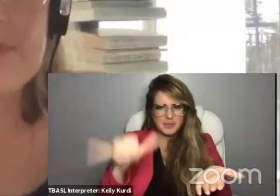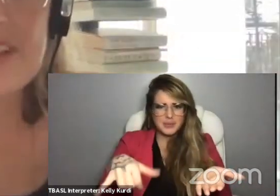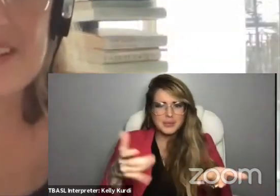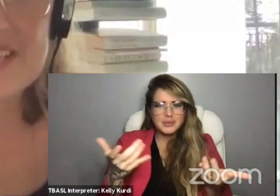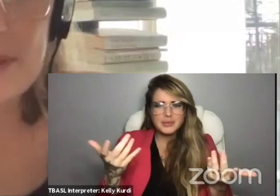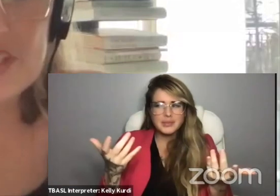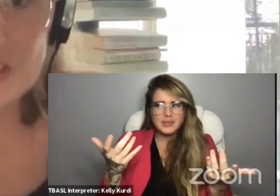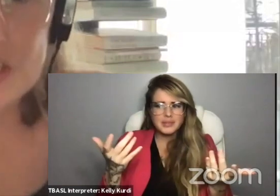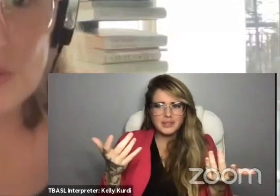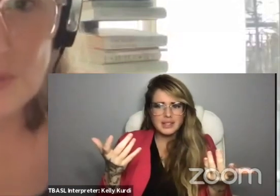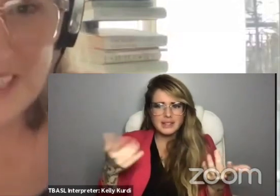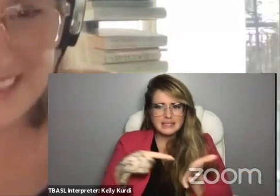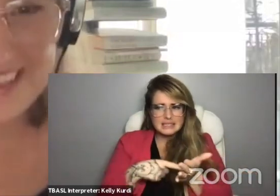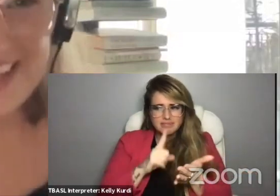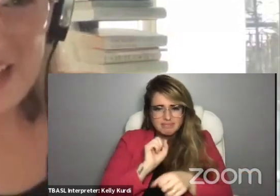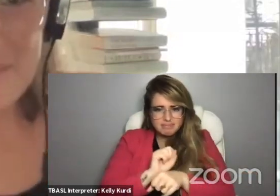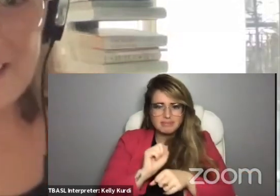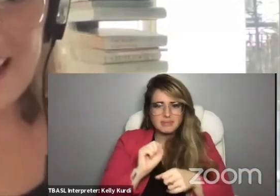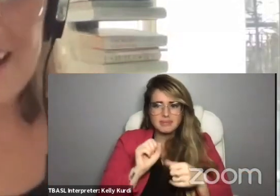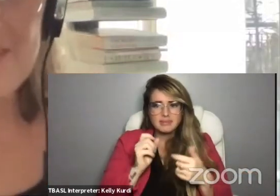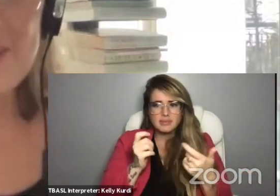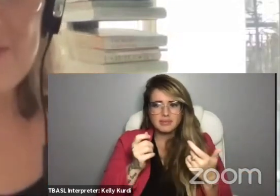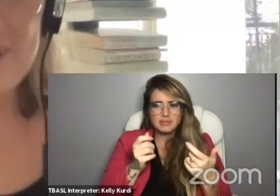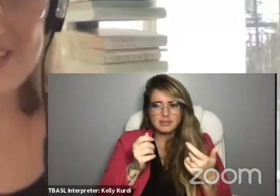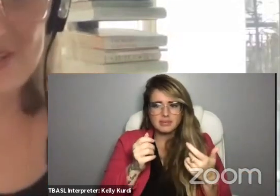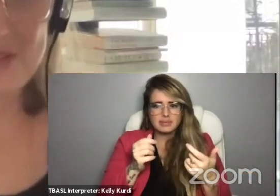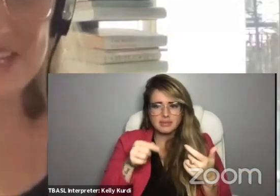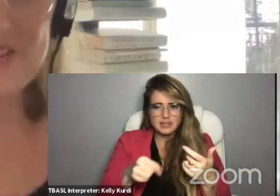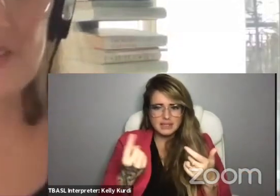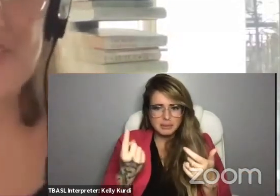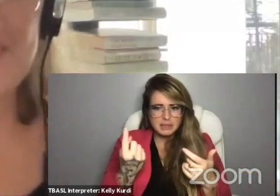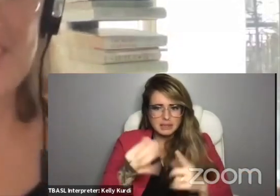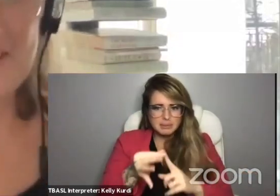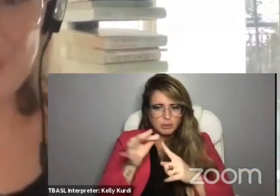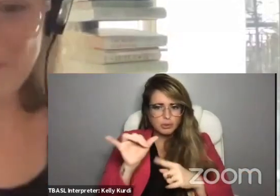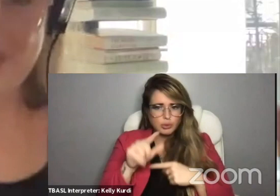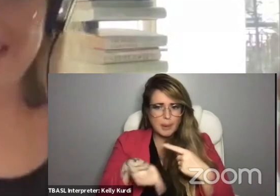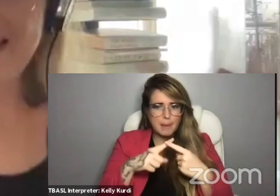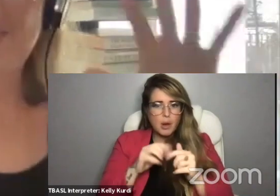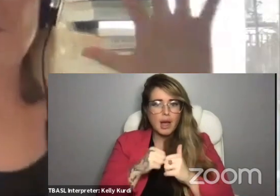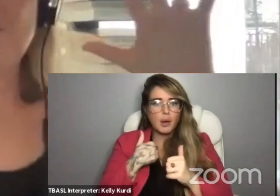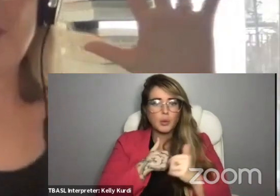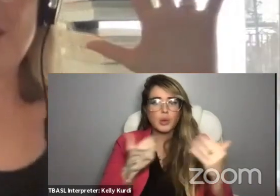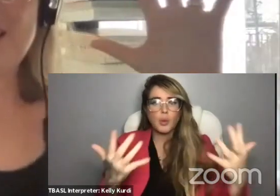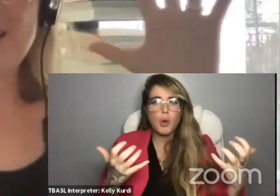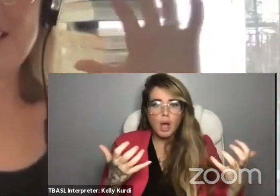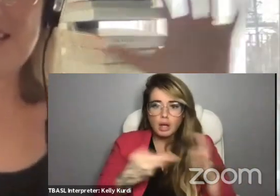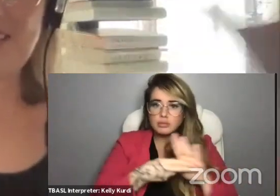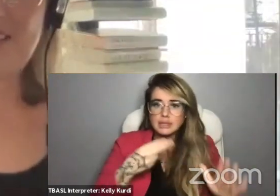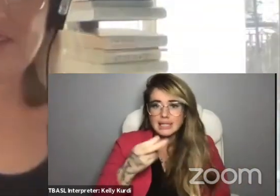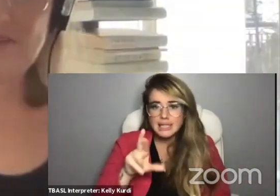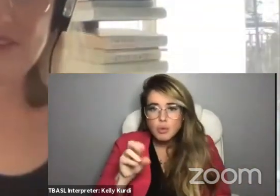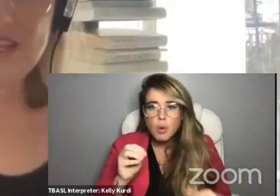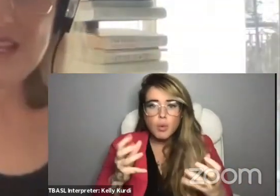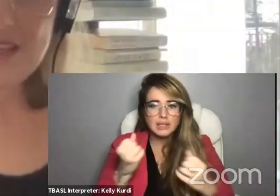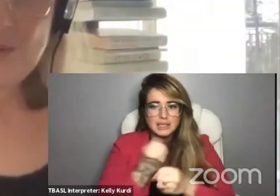this is a something special too about how we want to be heroes and save people. And yet look where we are in this